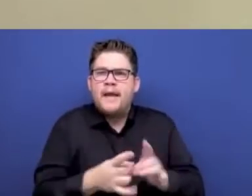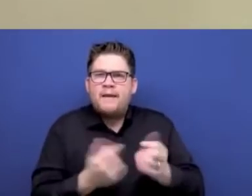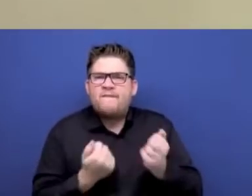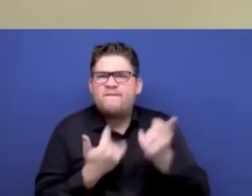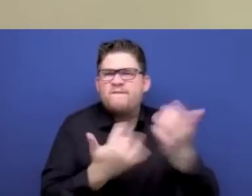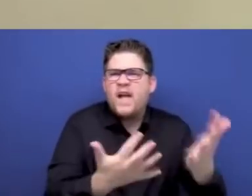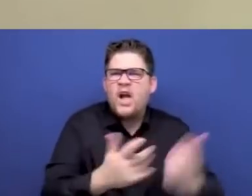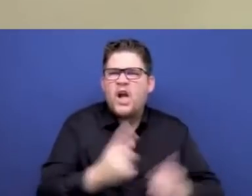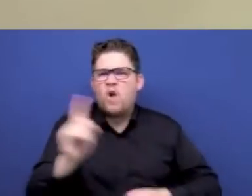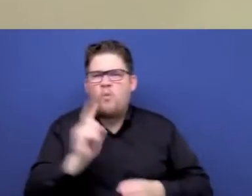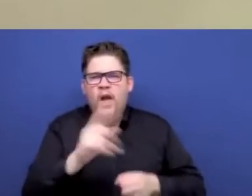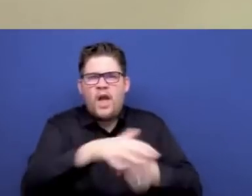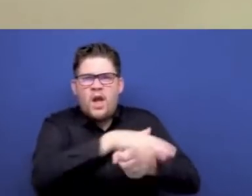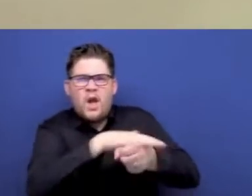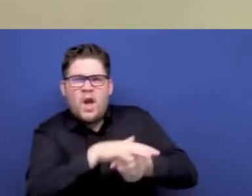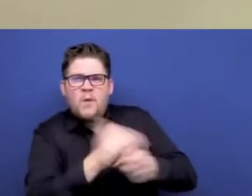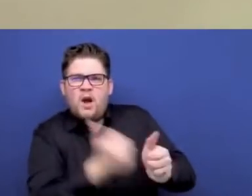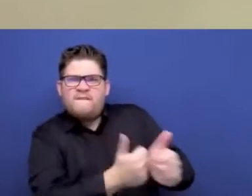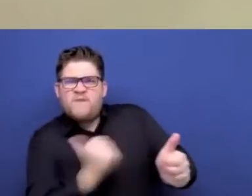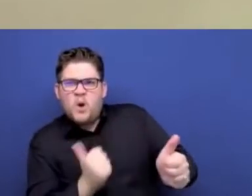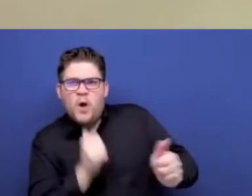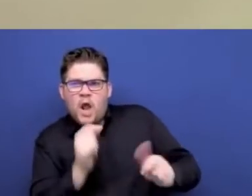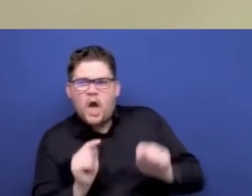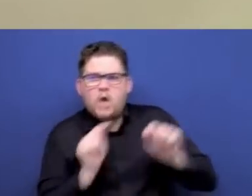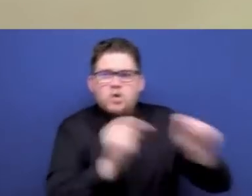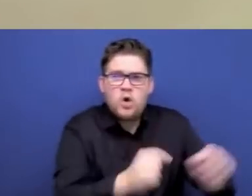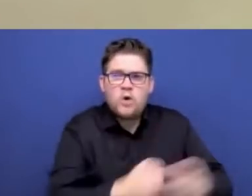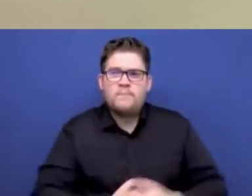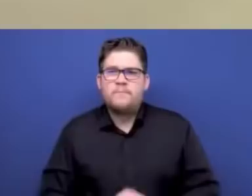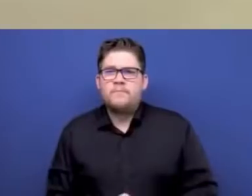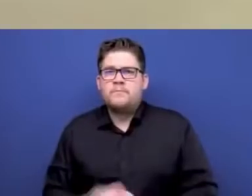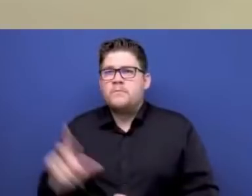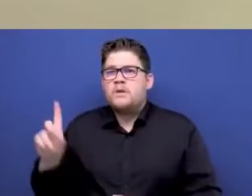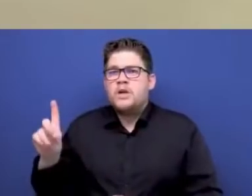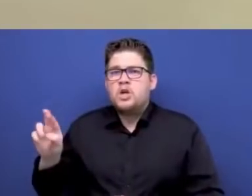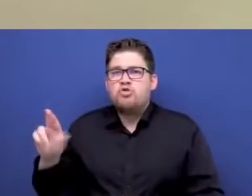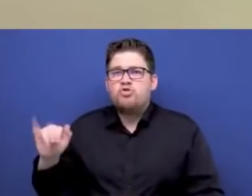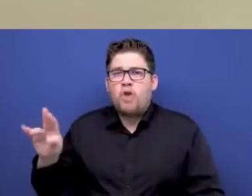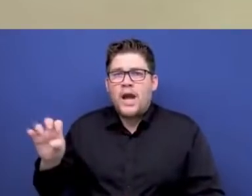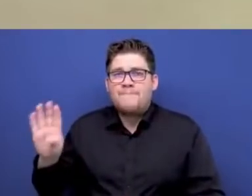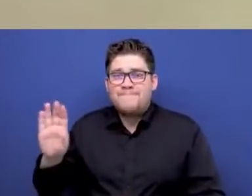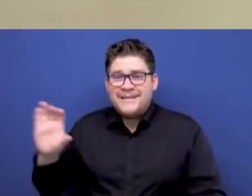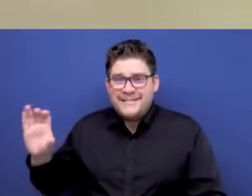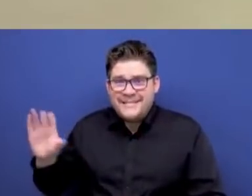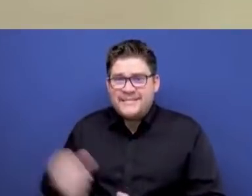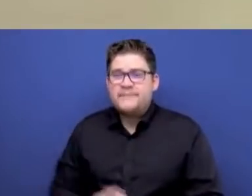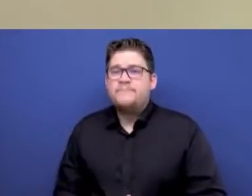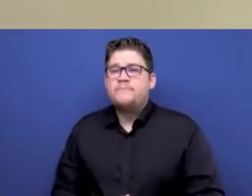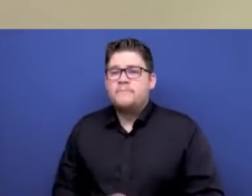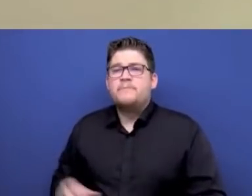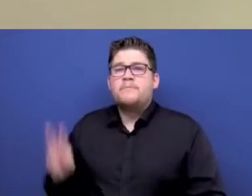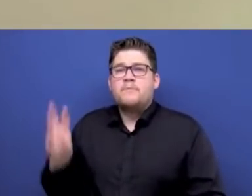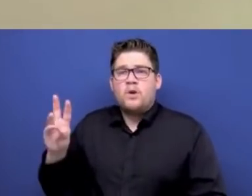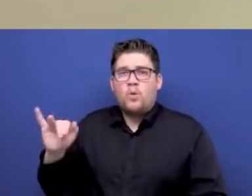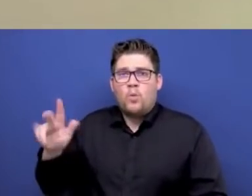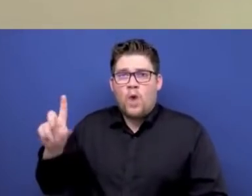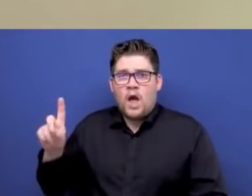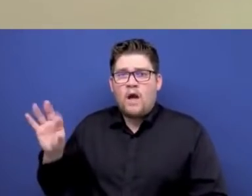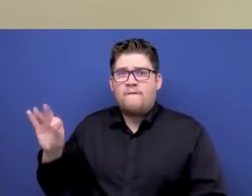Drive BC and BC Wildfire Service web page links for fires of note and along with Emergency Management BC